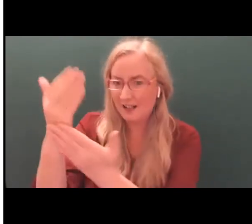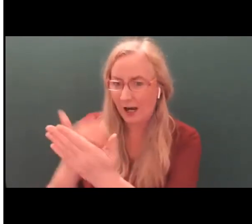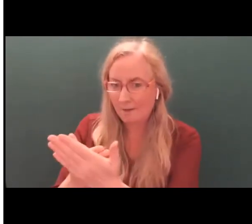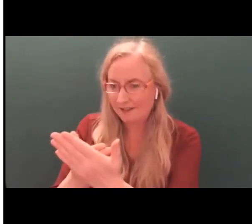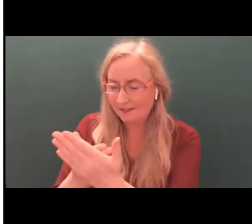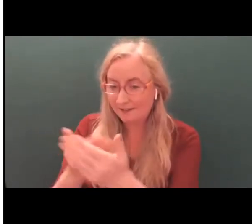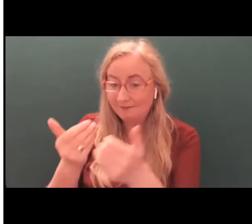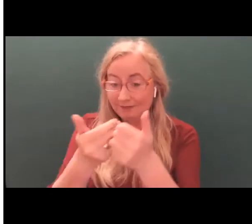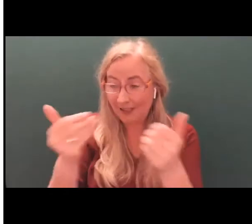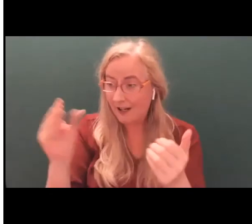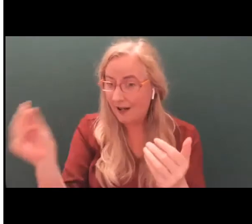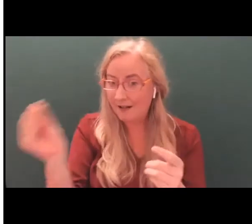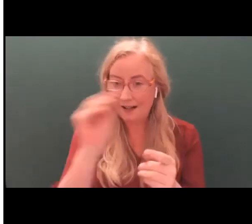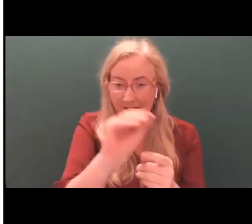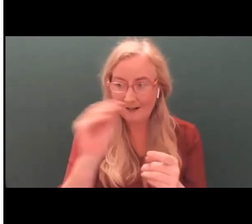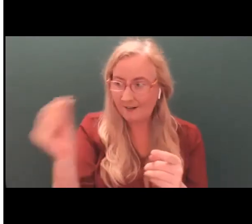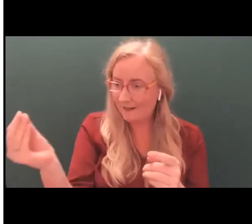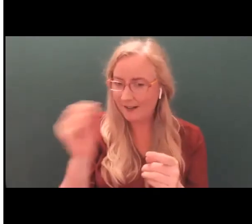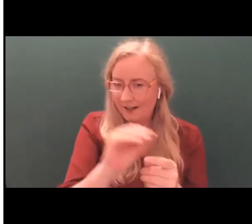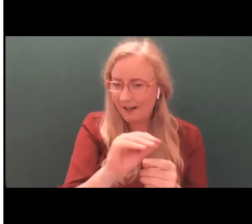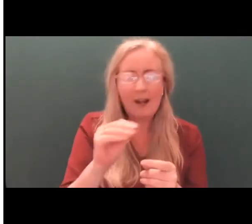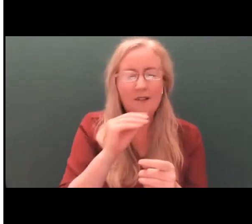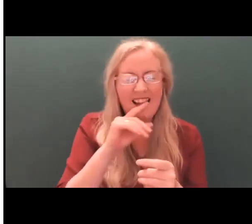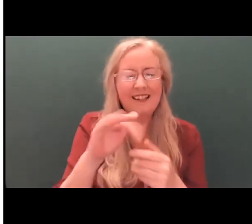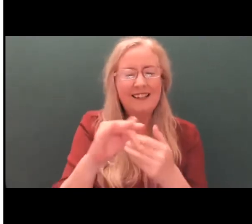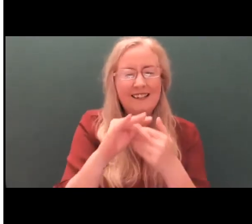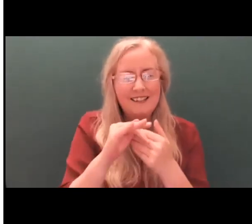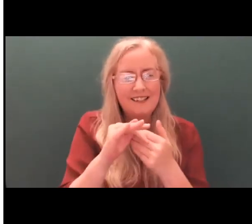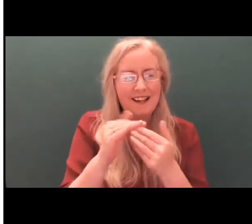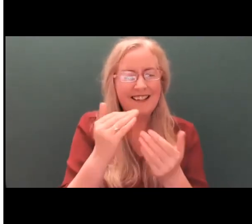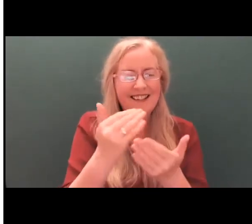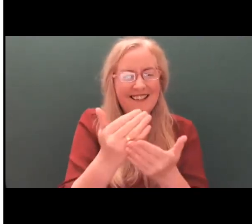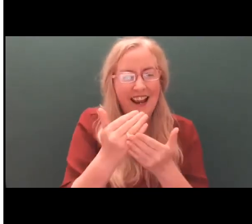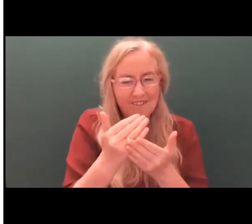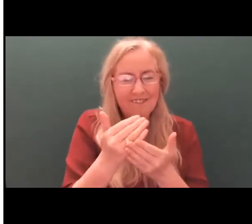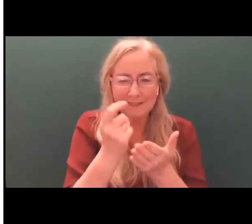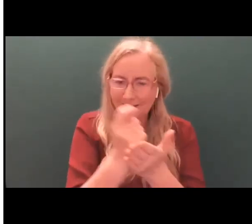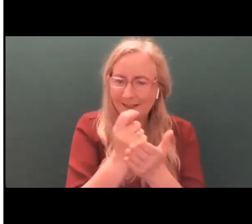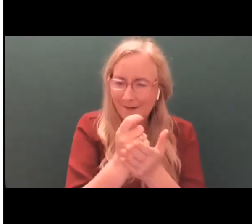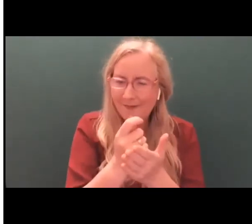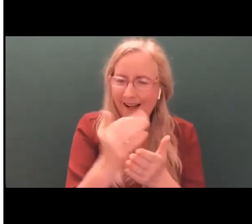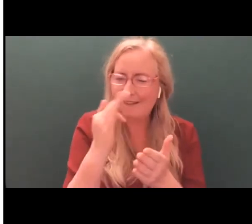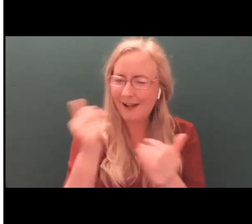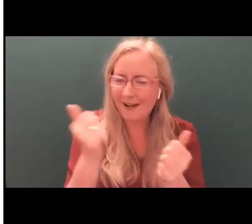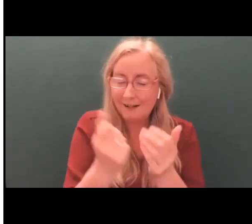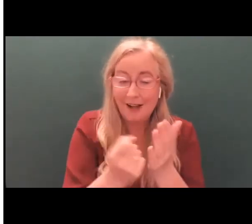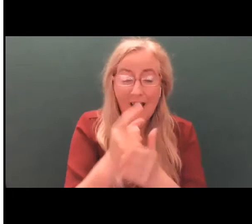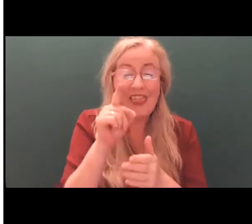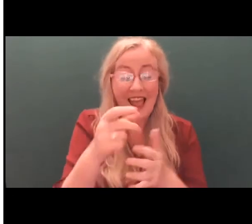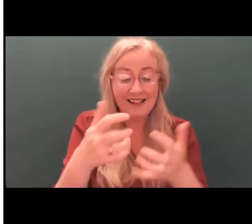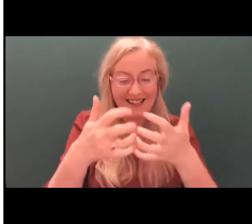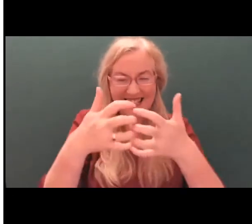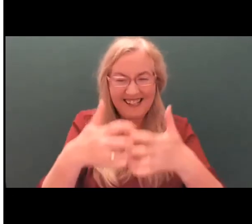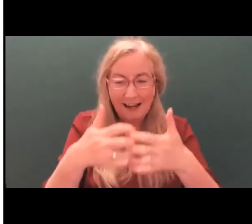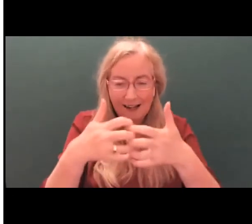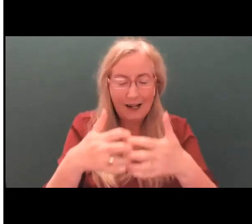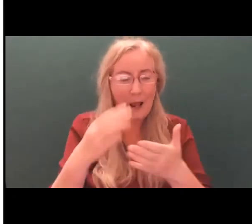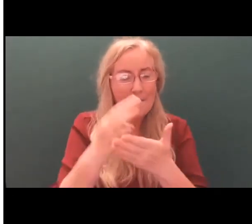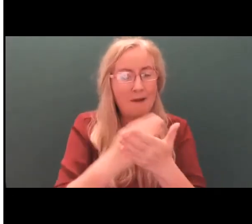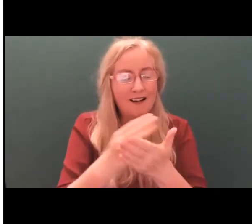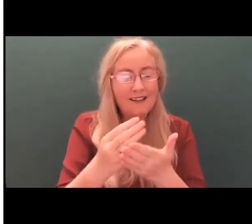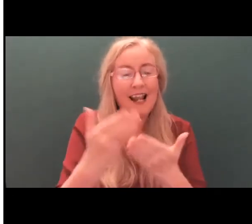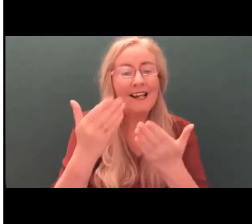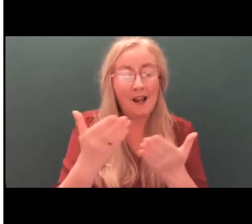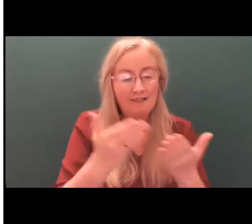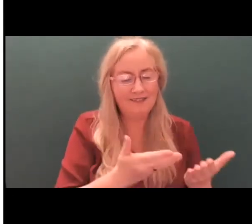just save any issues if something comes up. So that's my technical side, and I'll pass you over